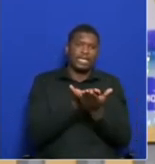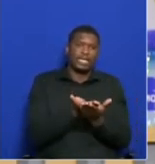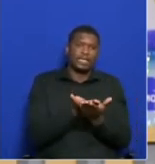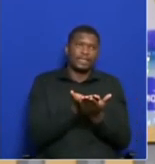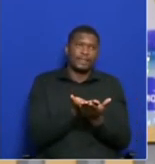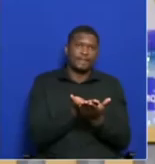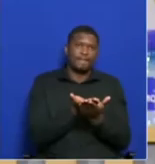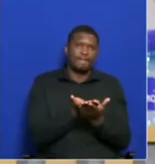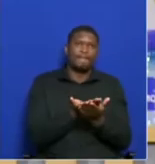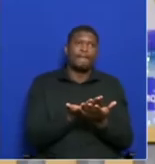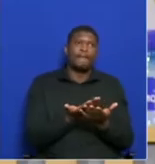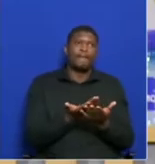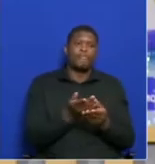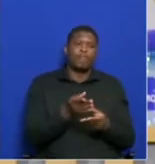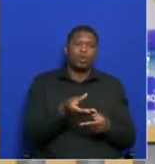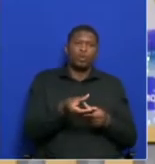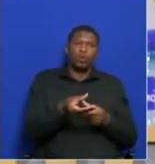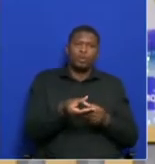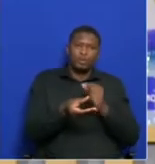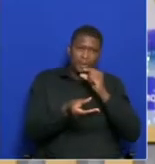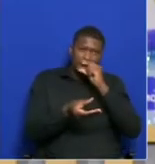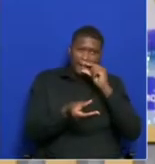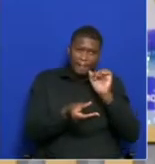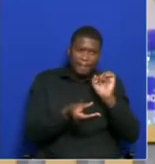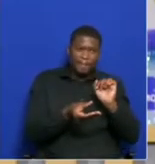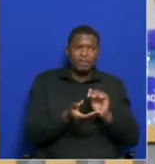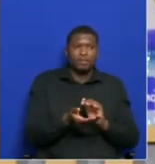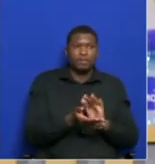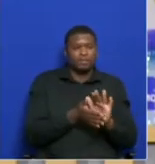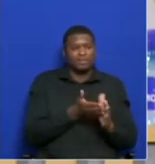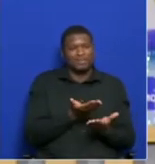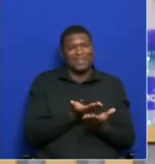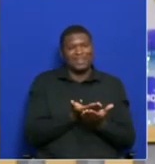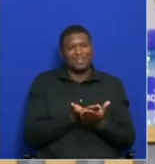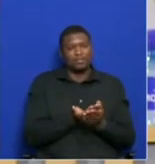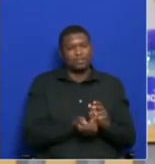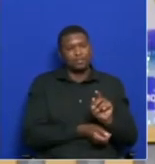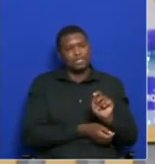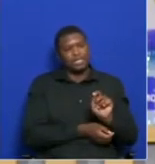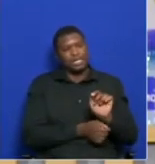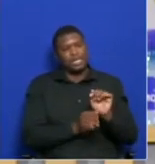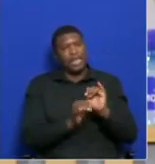documents marked annexed T11 and 12.